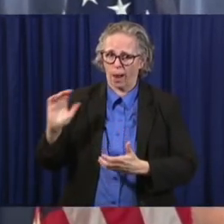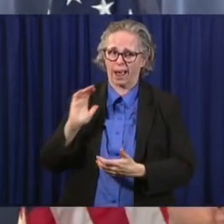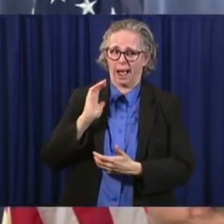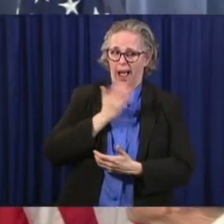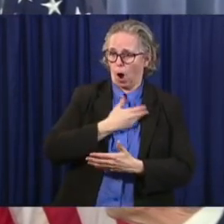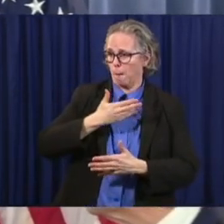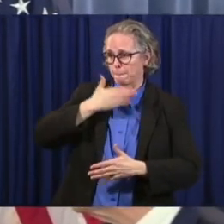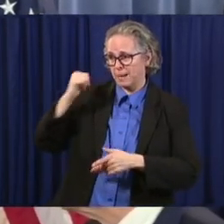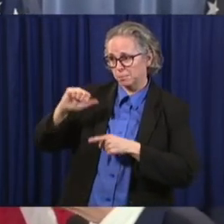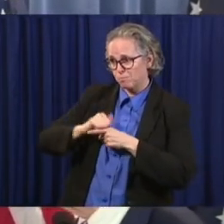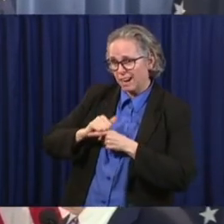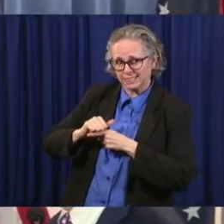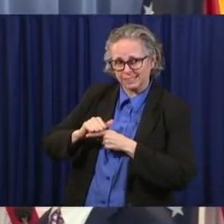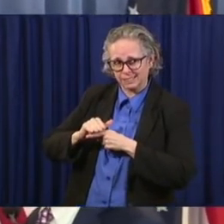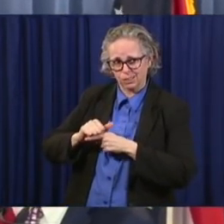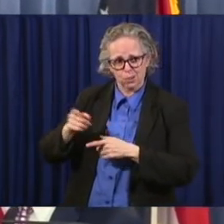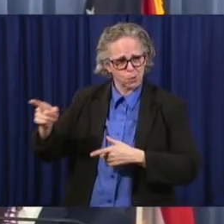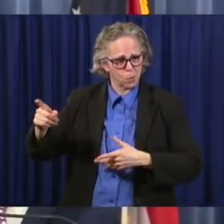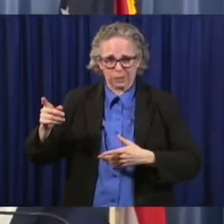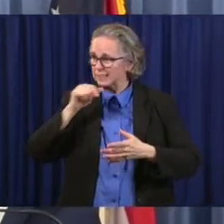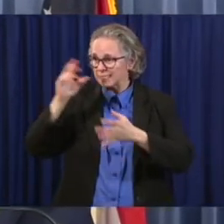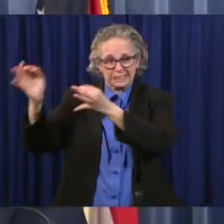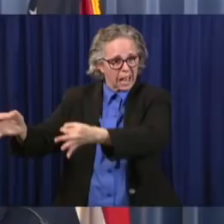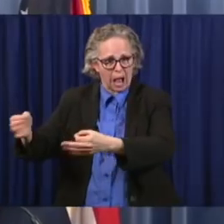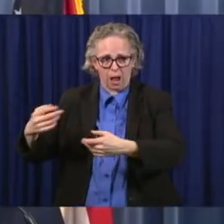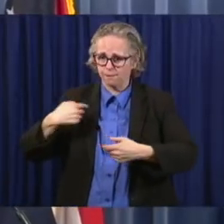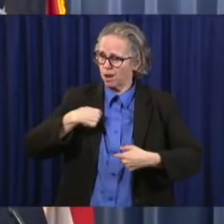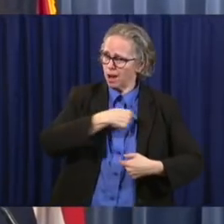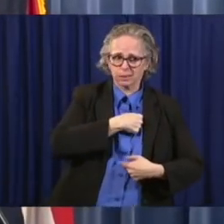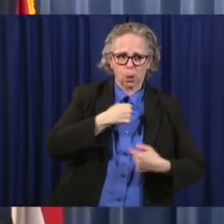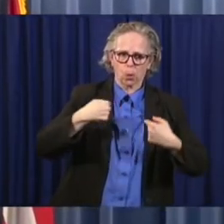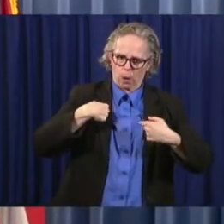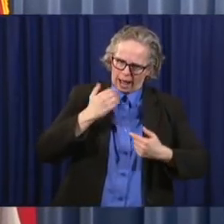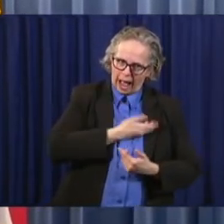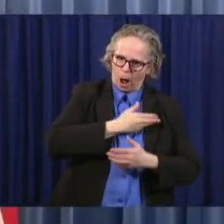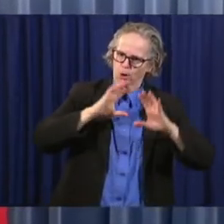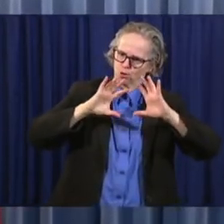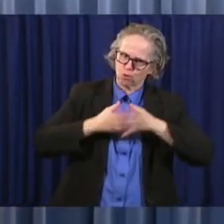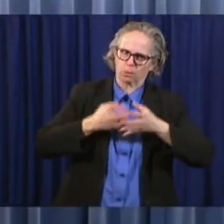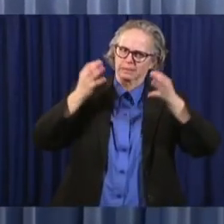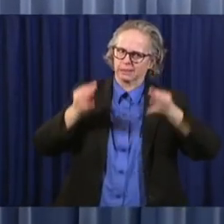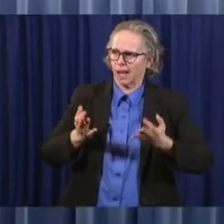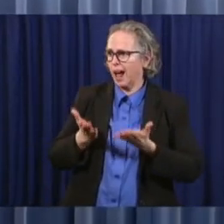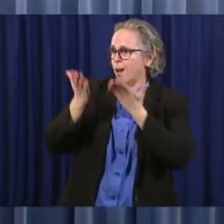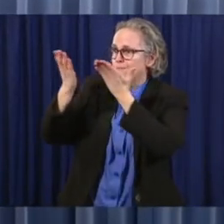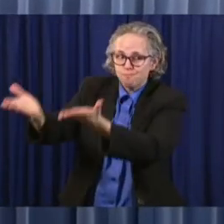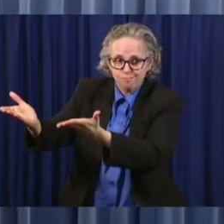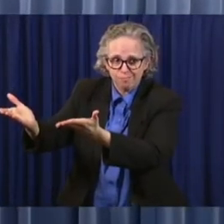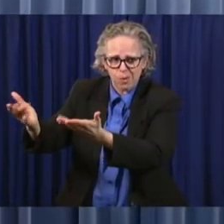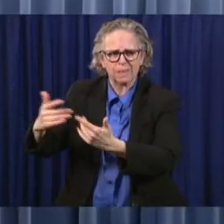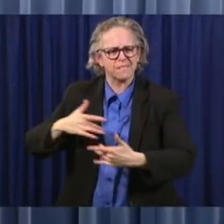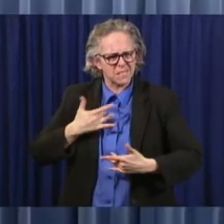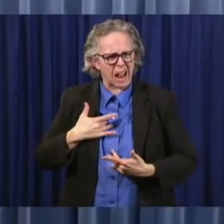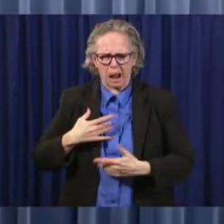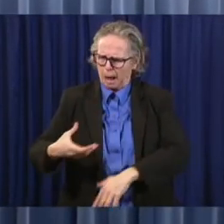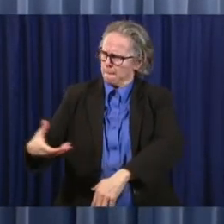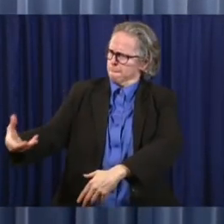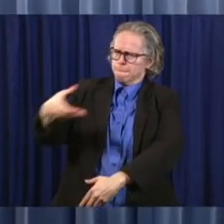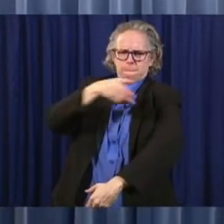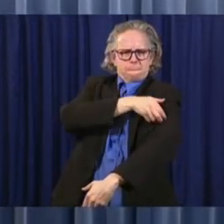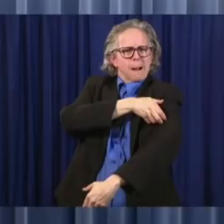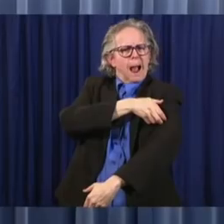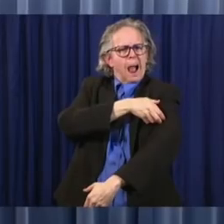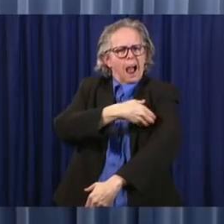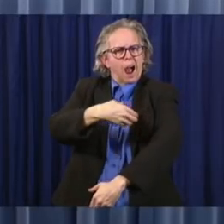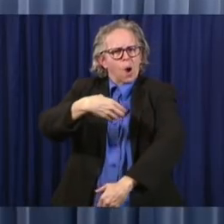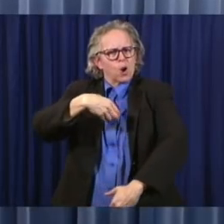to override our decisions. It was our decisions to bring forward to you those recommendations. And so we felt very empowered to do that. thanks, Trevor.